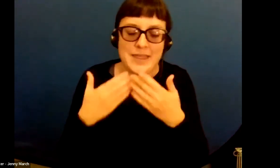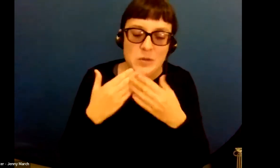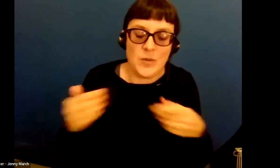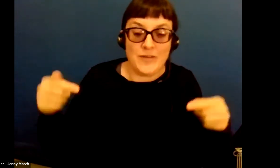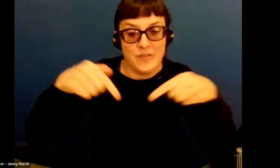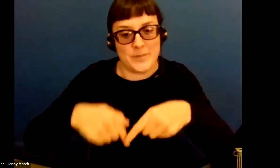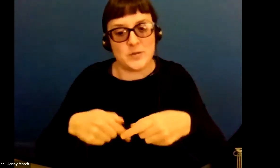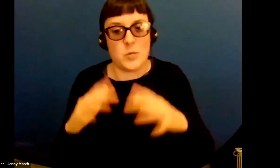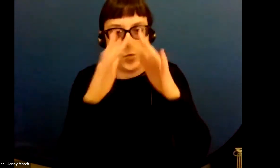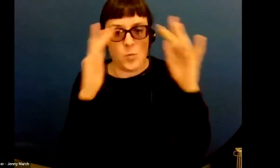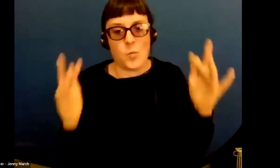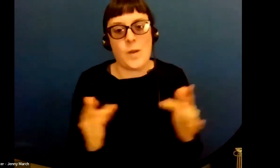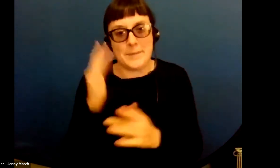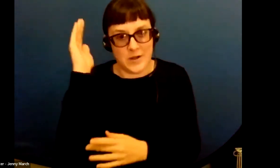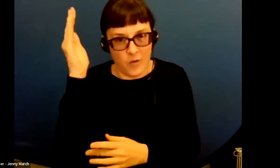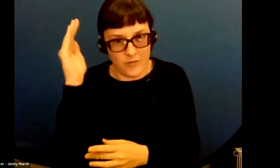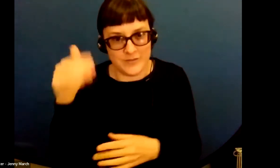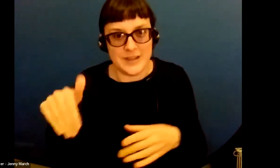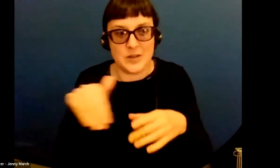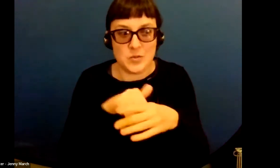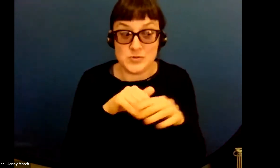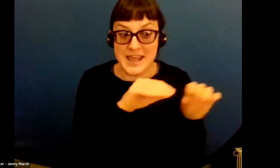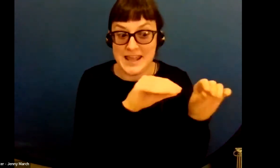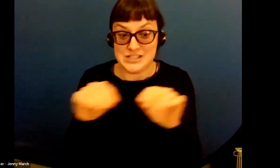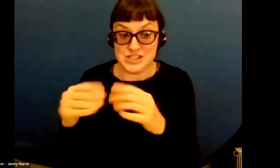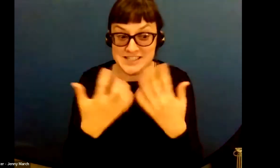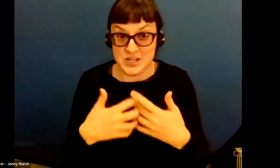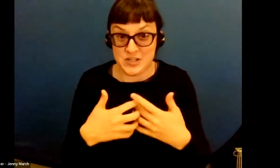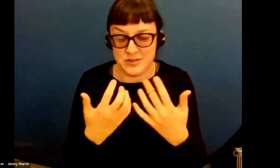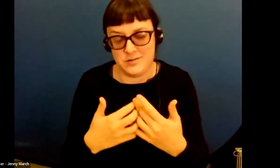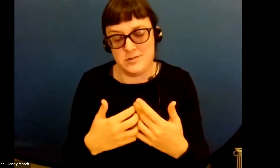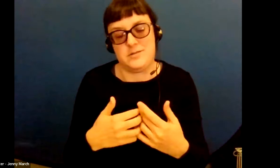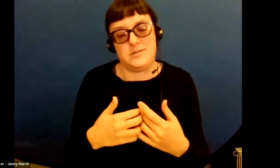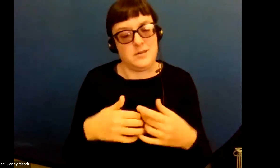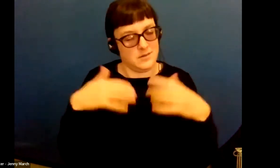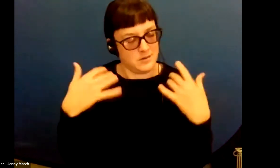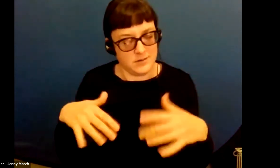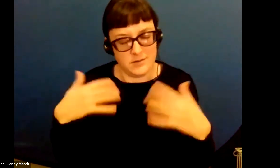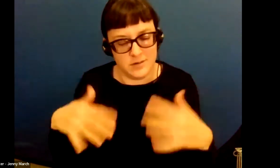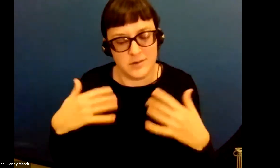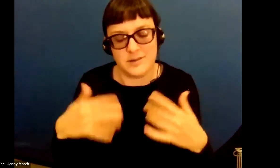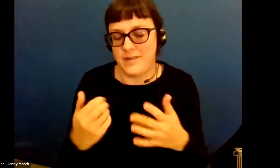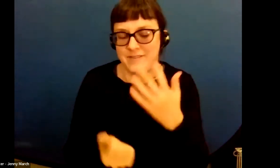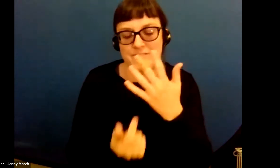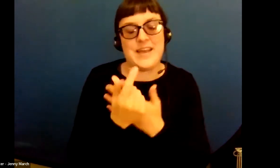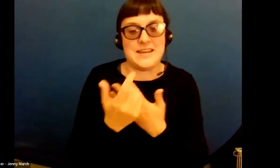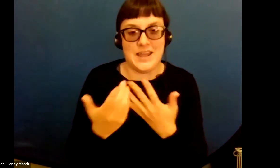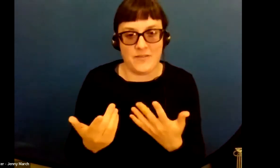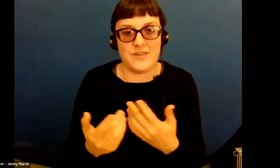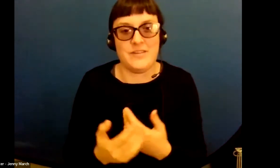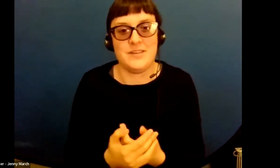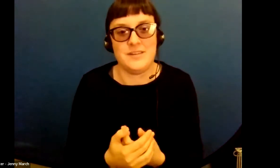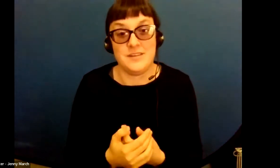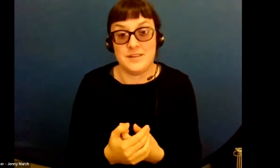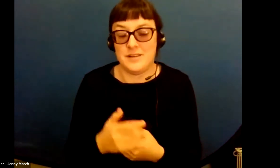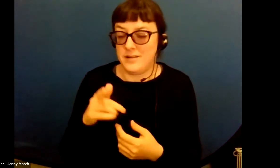Live webinar on inclusive educational technology. It's an absolutely tremendous event that you're hosting here. I'm